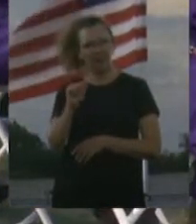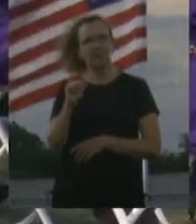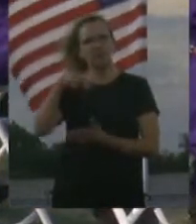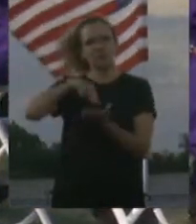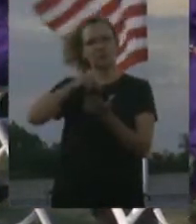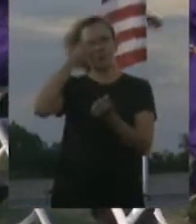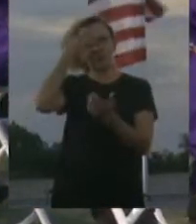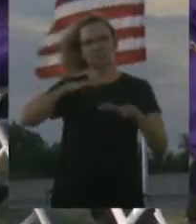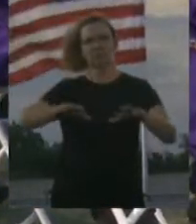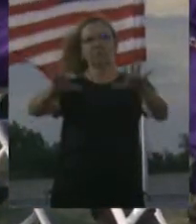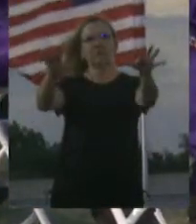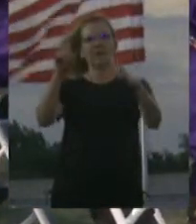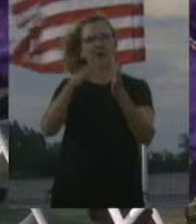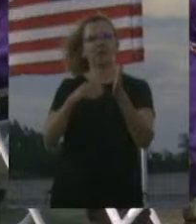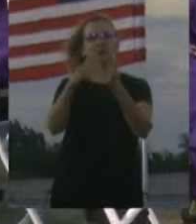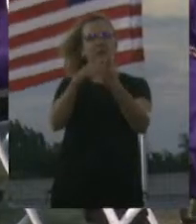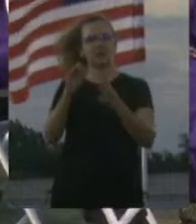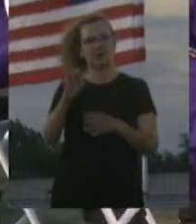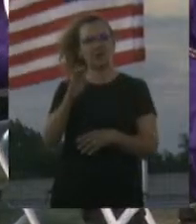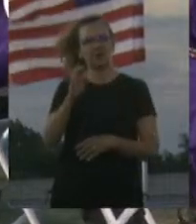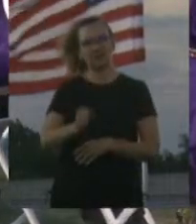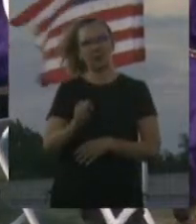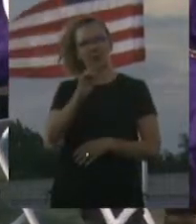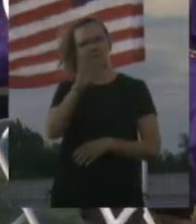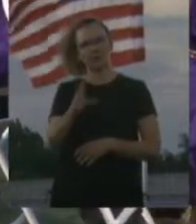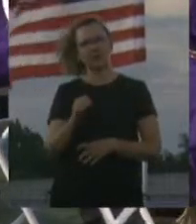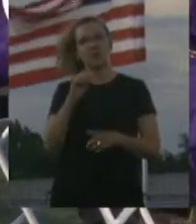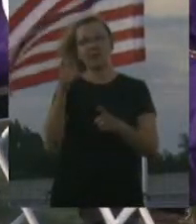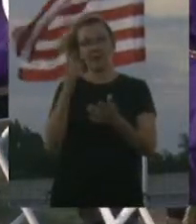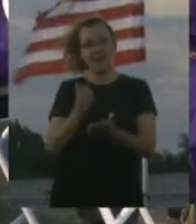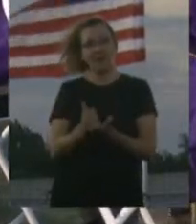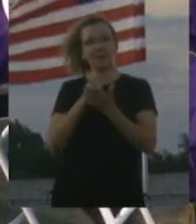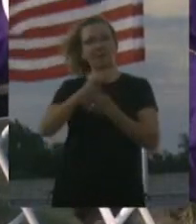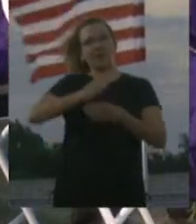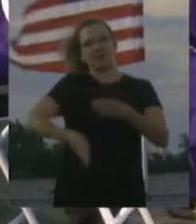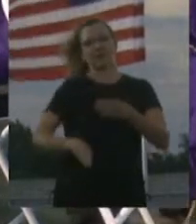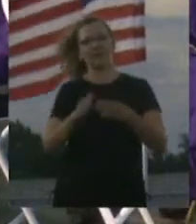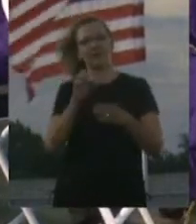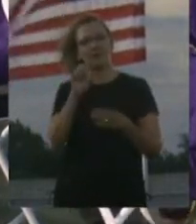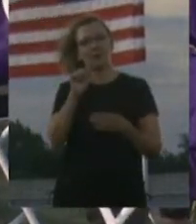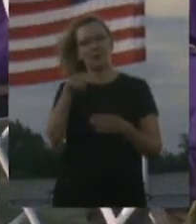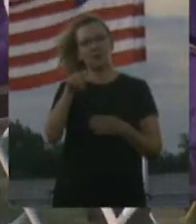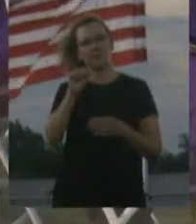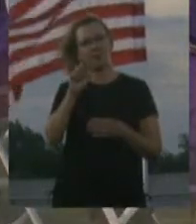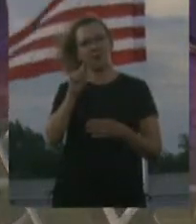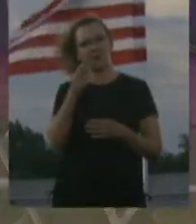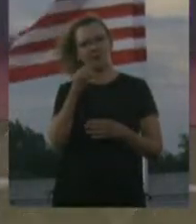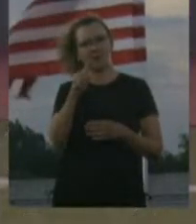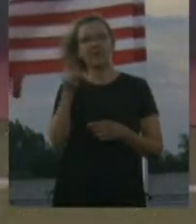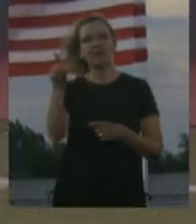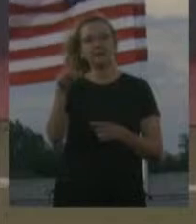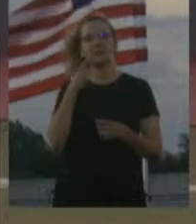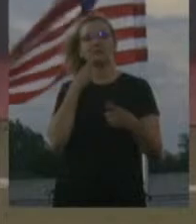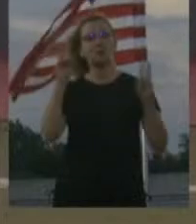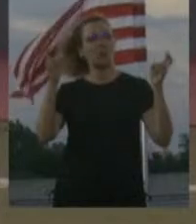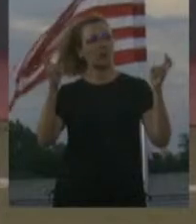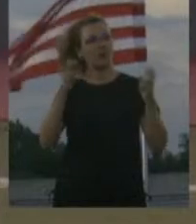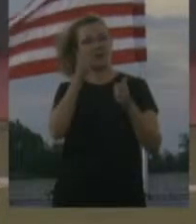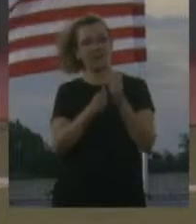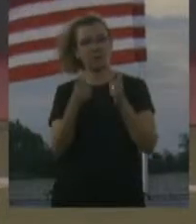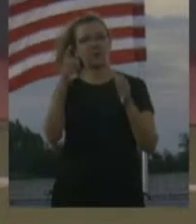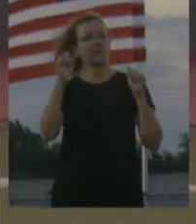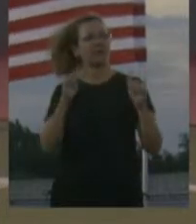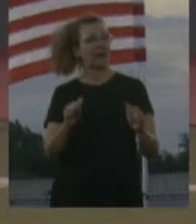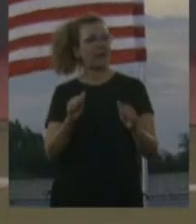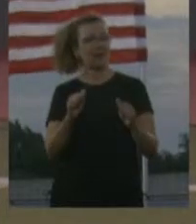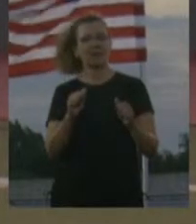of South Africans after he had successfully helped end apartheid and social injustice when he was quoted as saying, "Everyone can rise